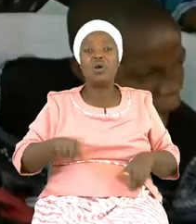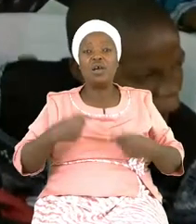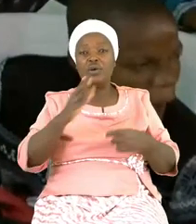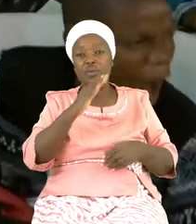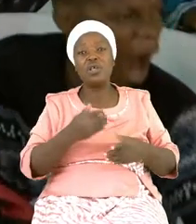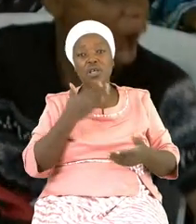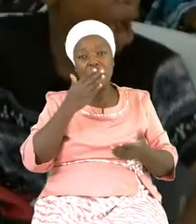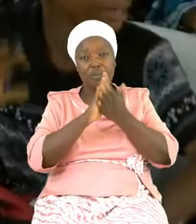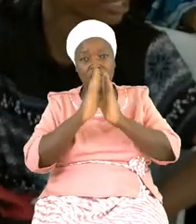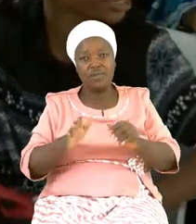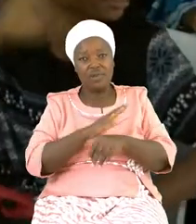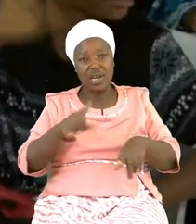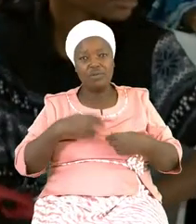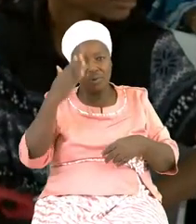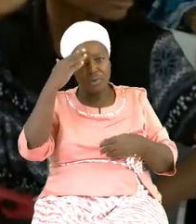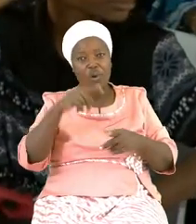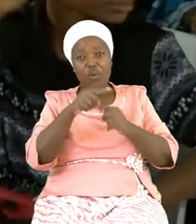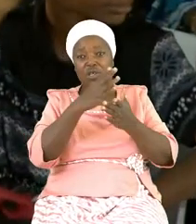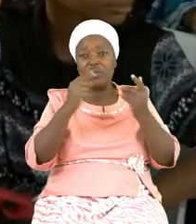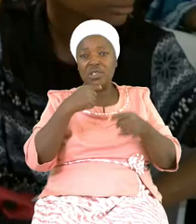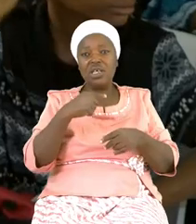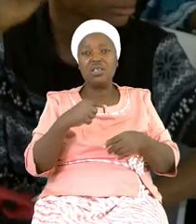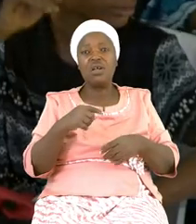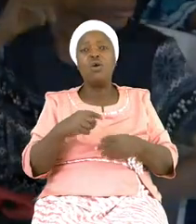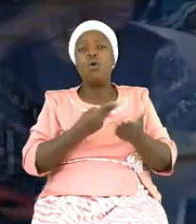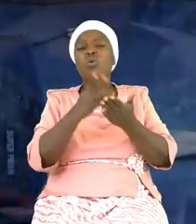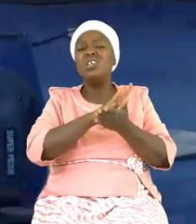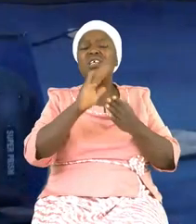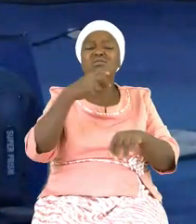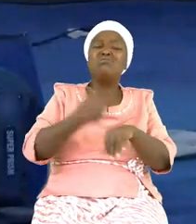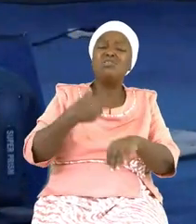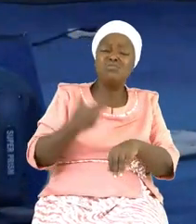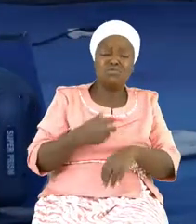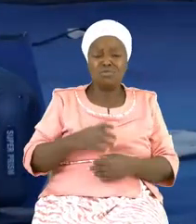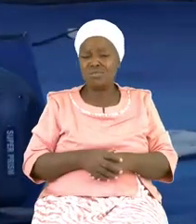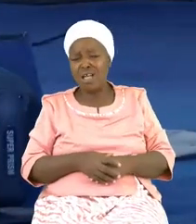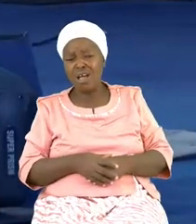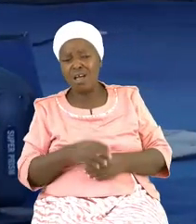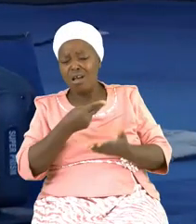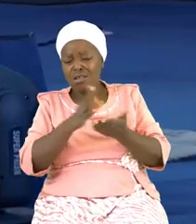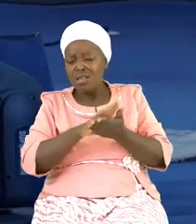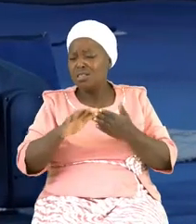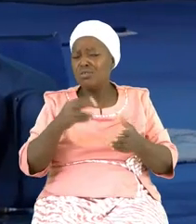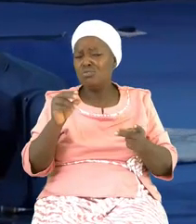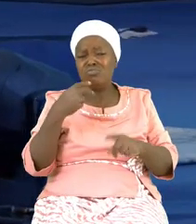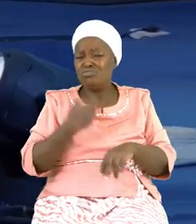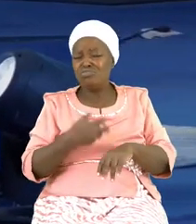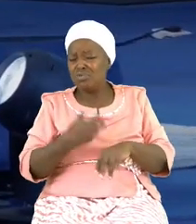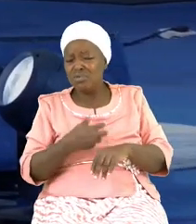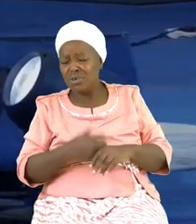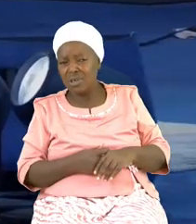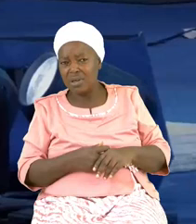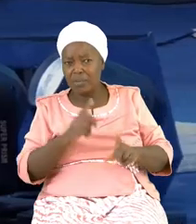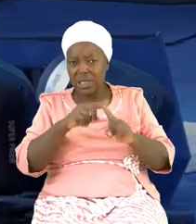somebody said, holiness is tough. I said, I don't know why you think like that. I say, now, if